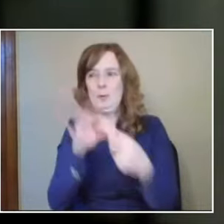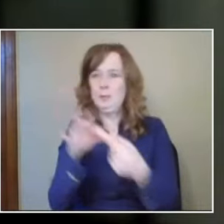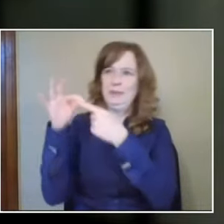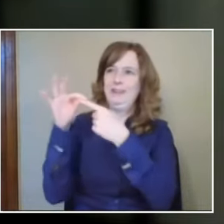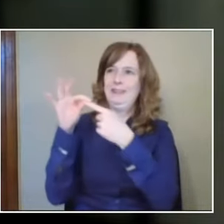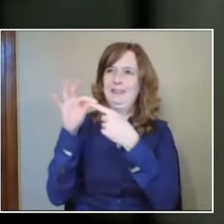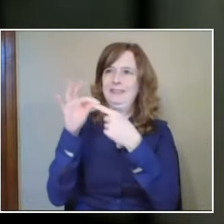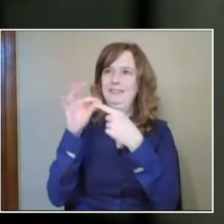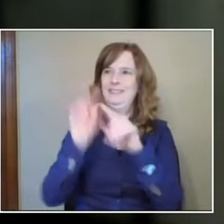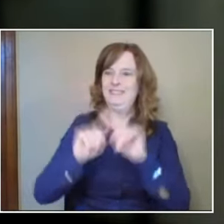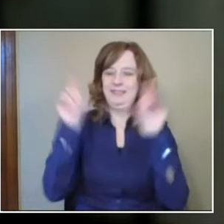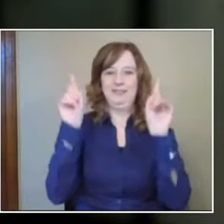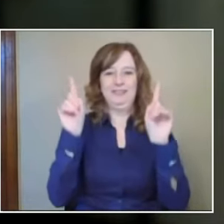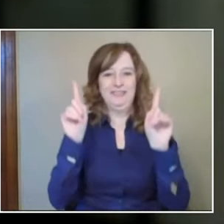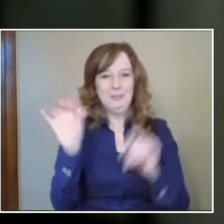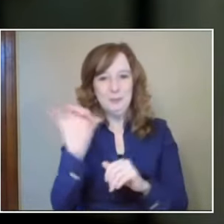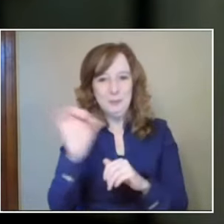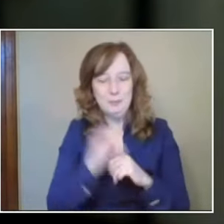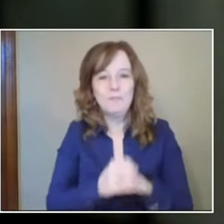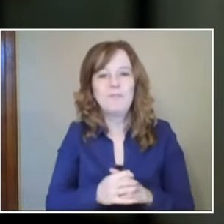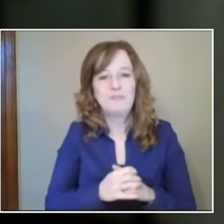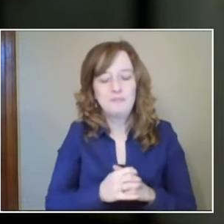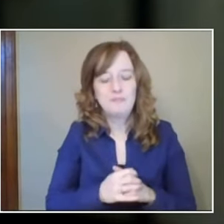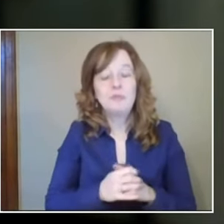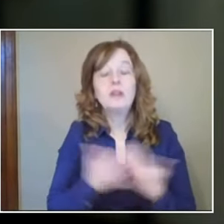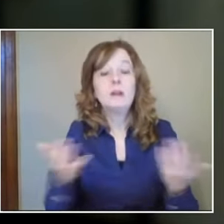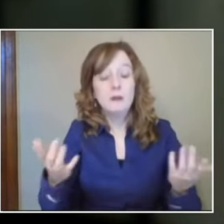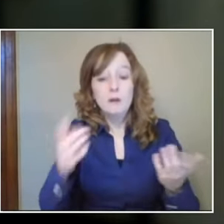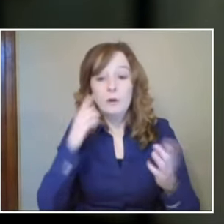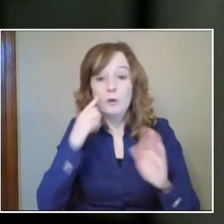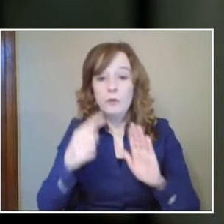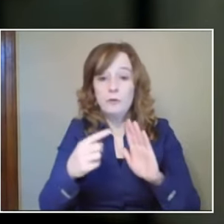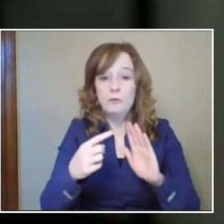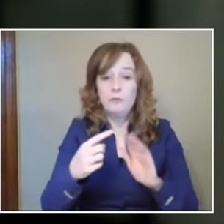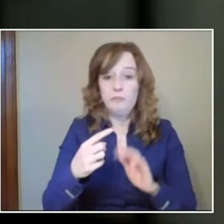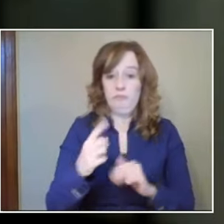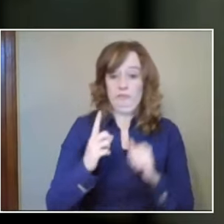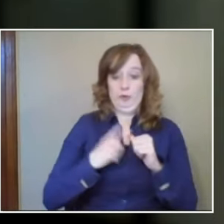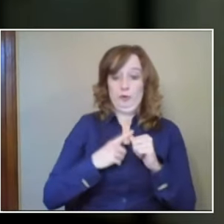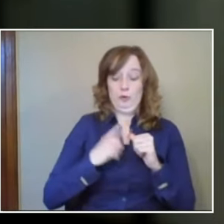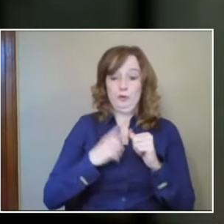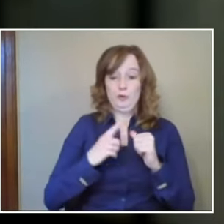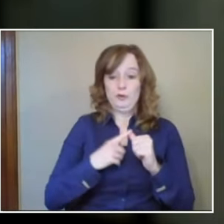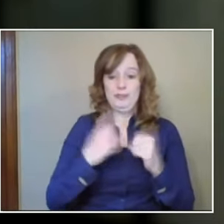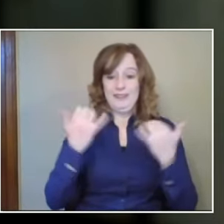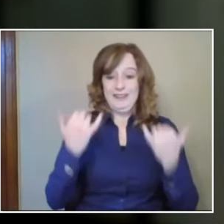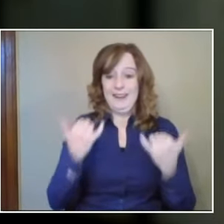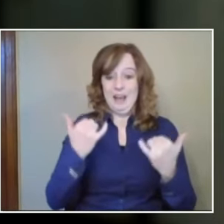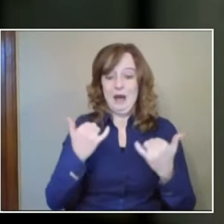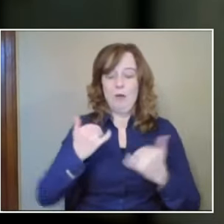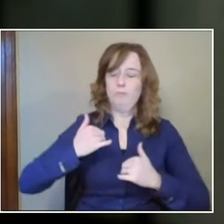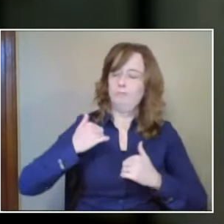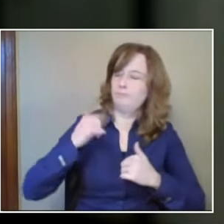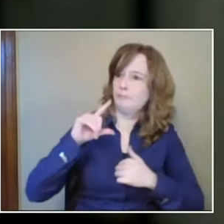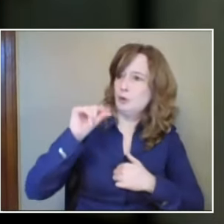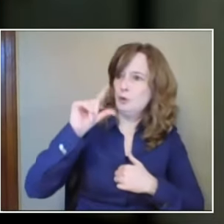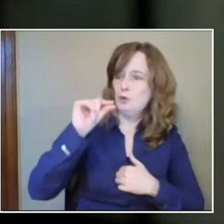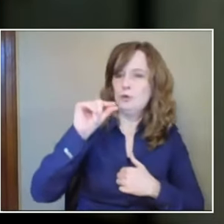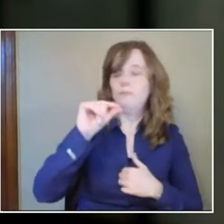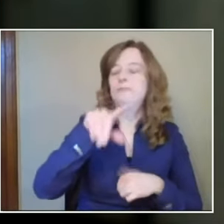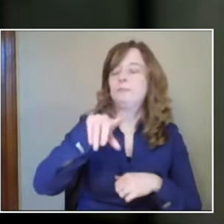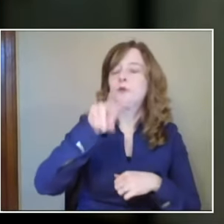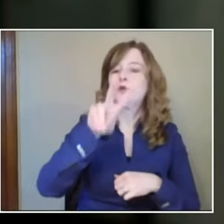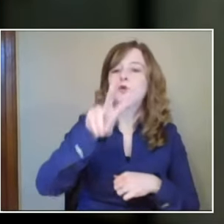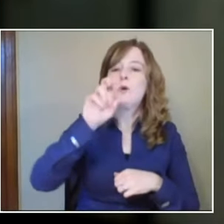First, this is a landmark moment for Columbus State. This is the 200th commencement ceremony in the college's